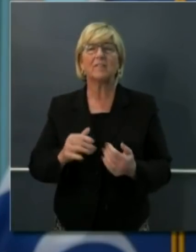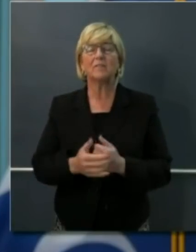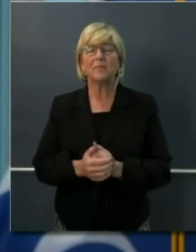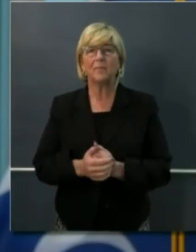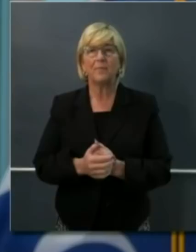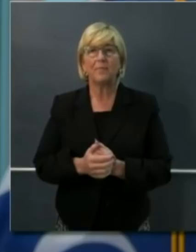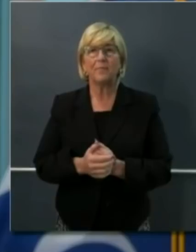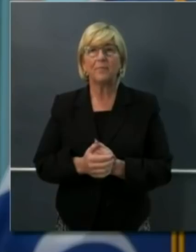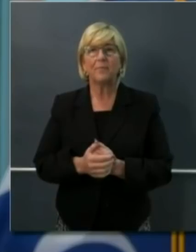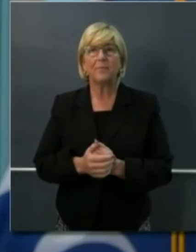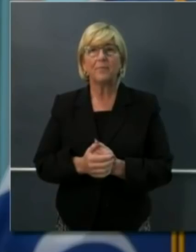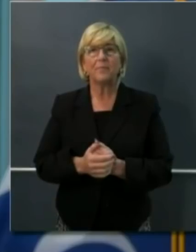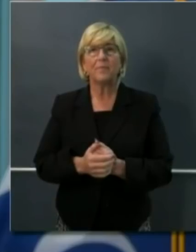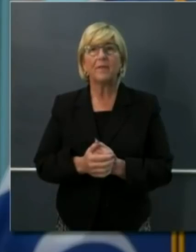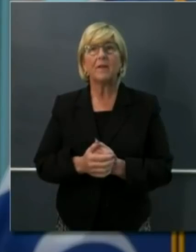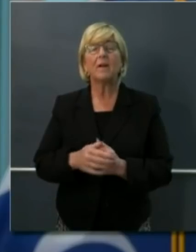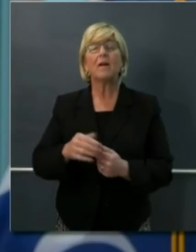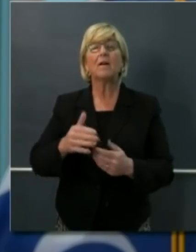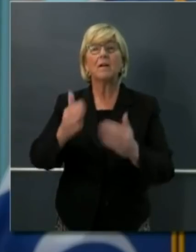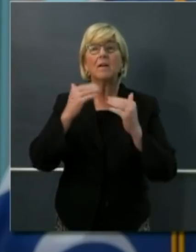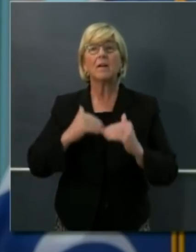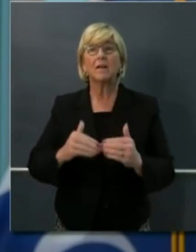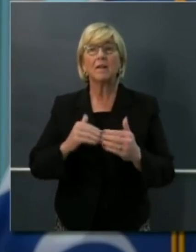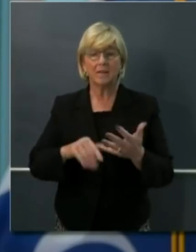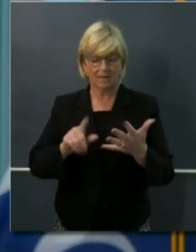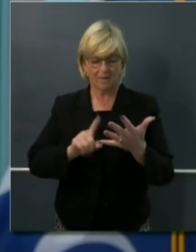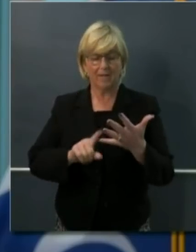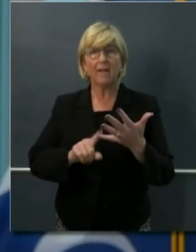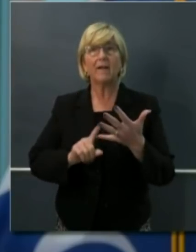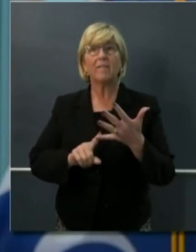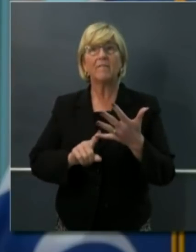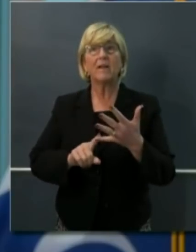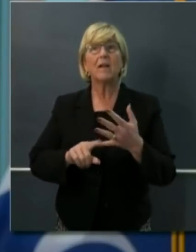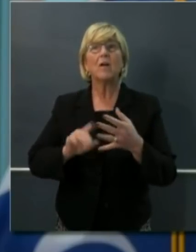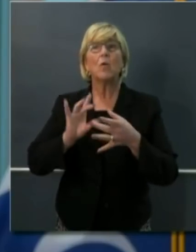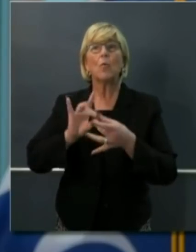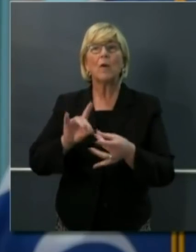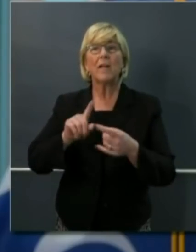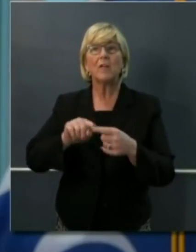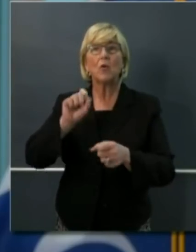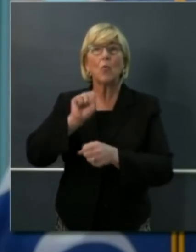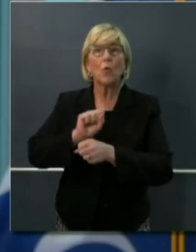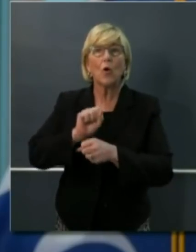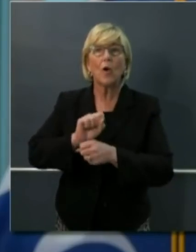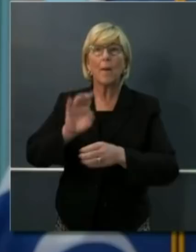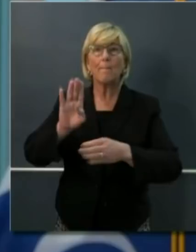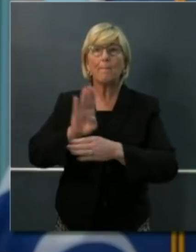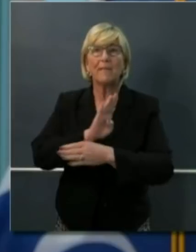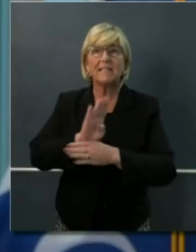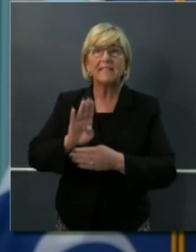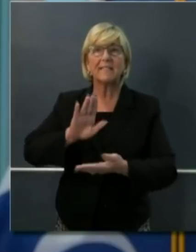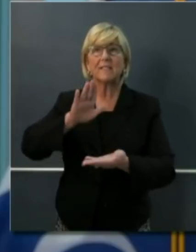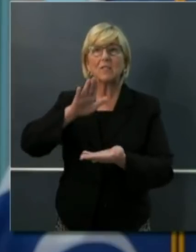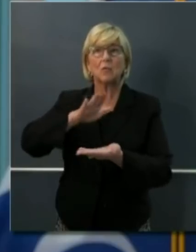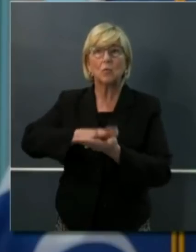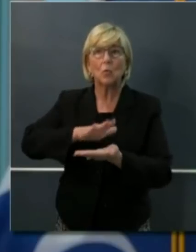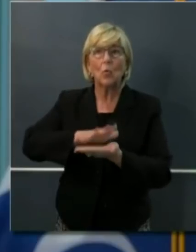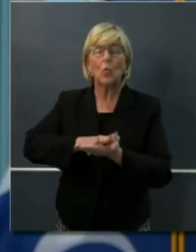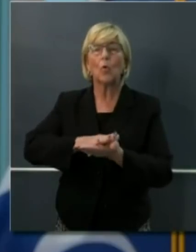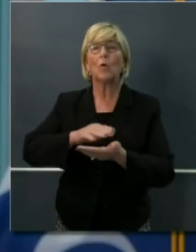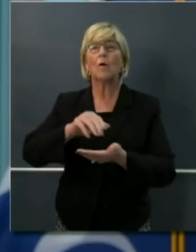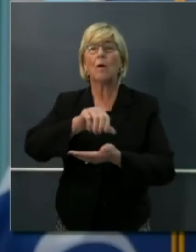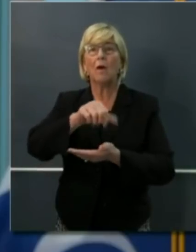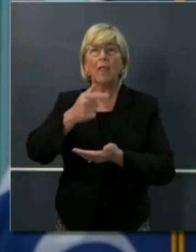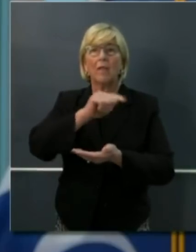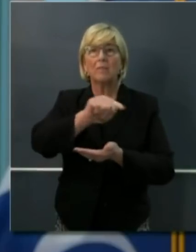our decision-making. The issue, obviously, of businesses, issues related to schools and physical